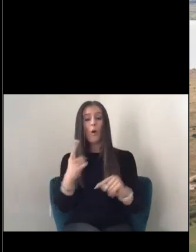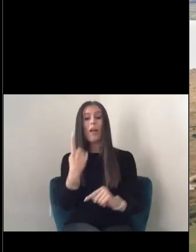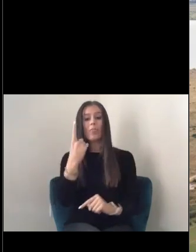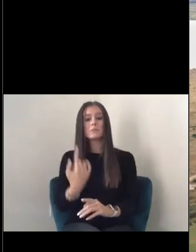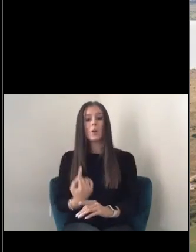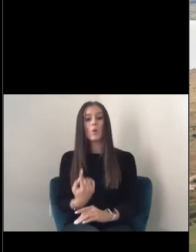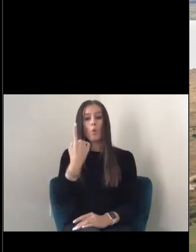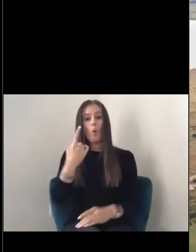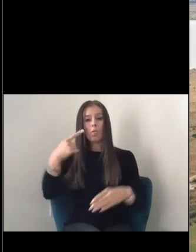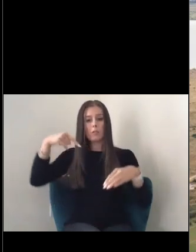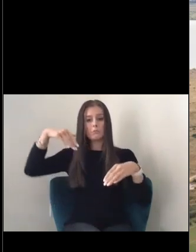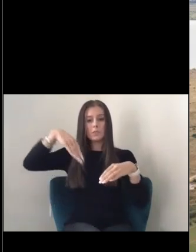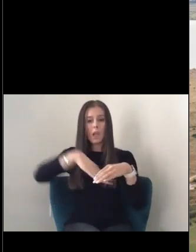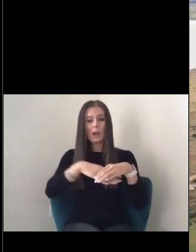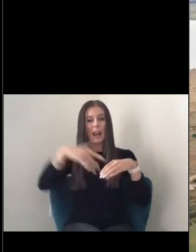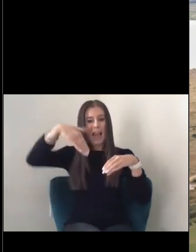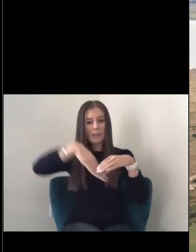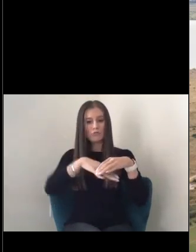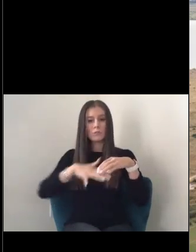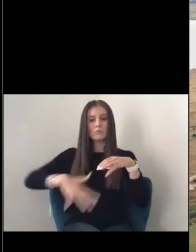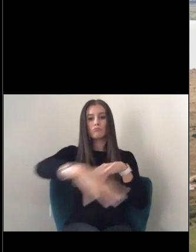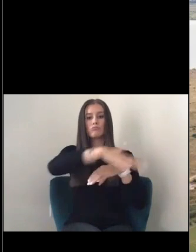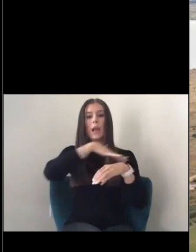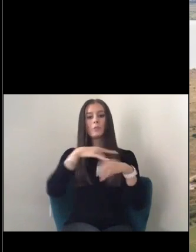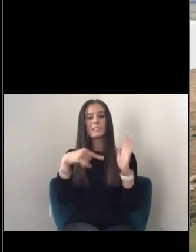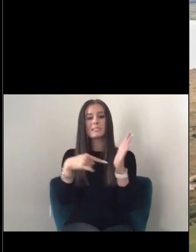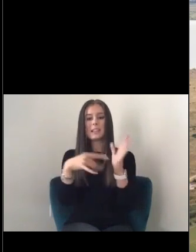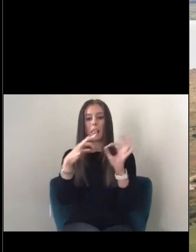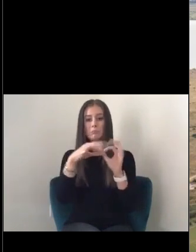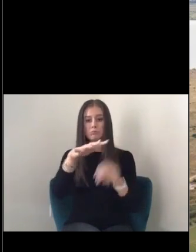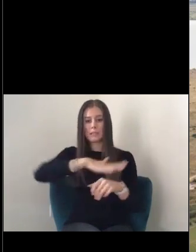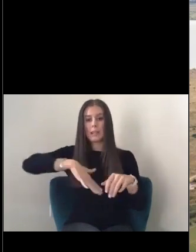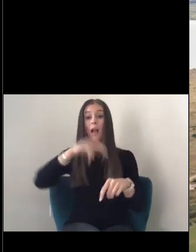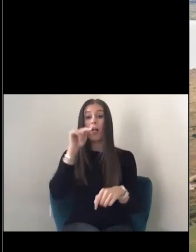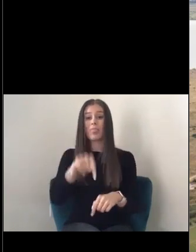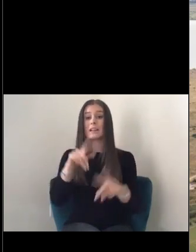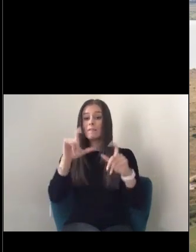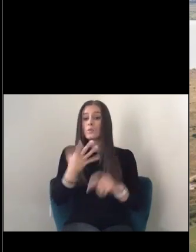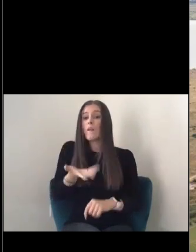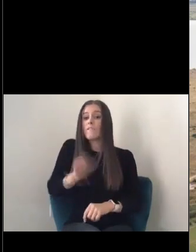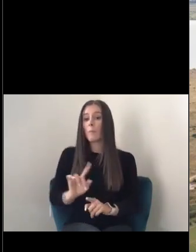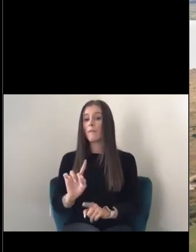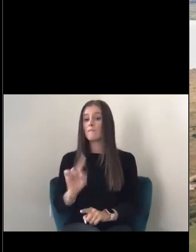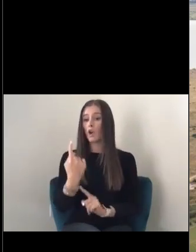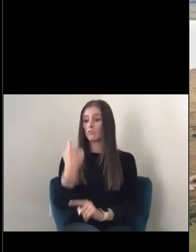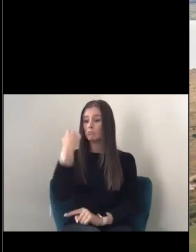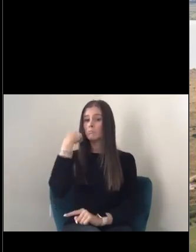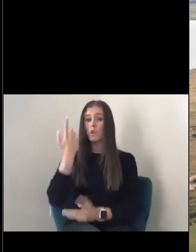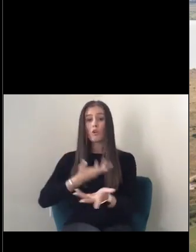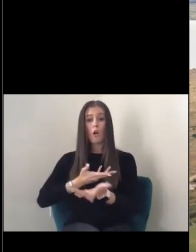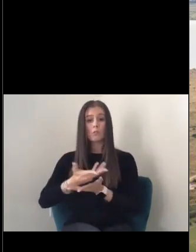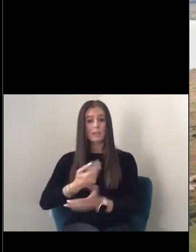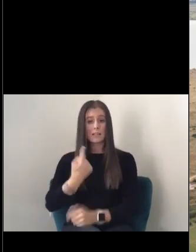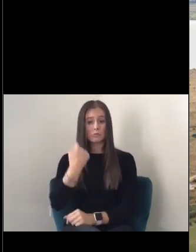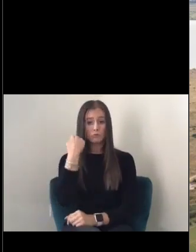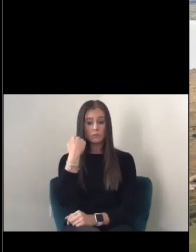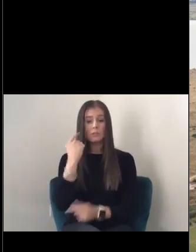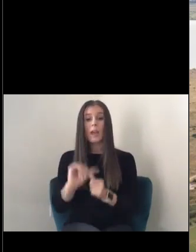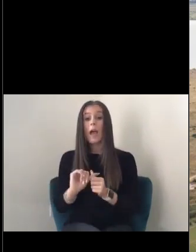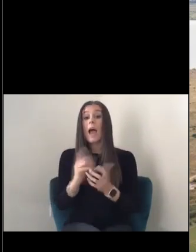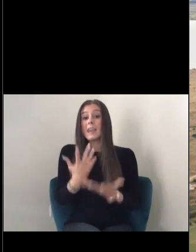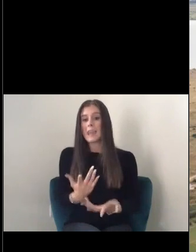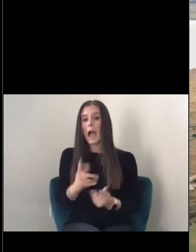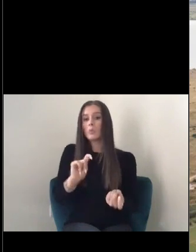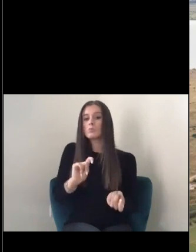Tunnel entrance near Tilbury as we presented it at the supplementary consultation. And next we'll